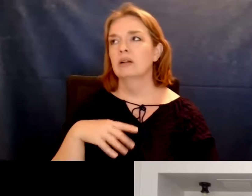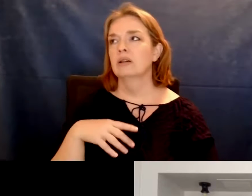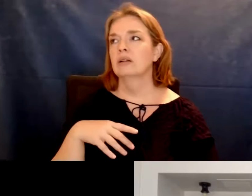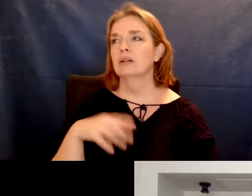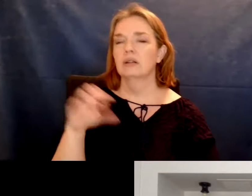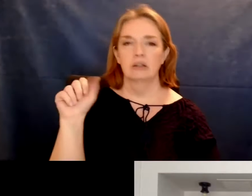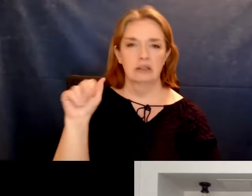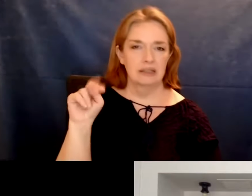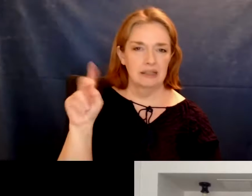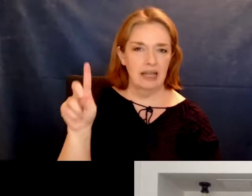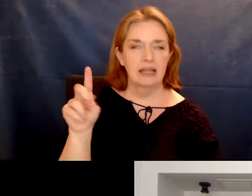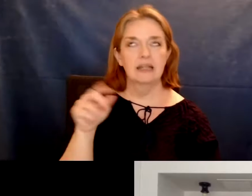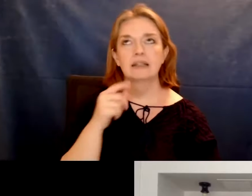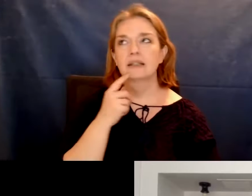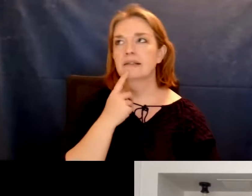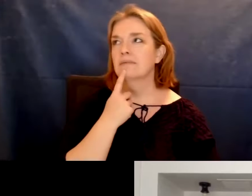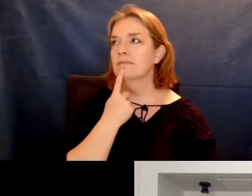stick out to me.